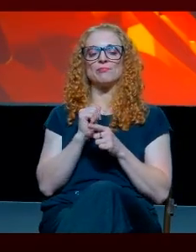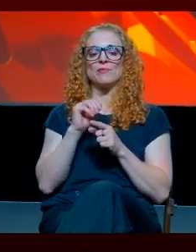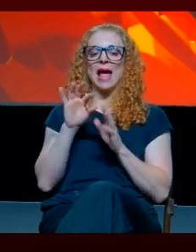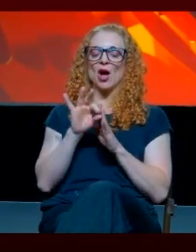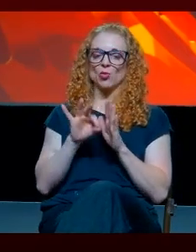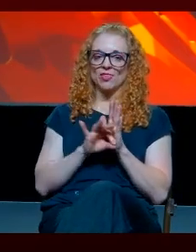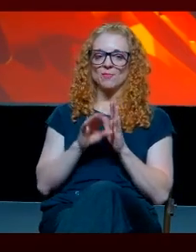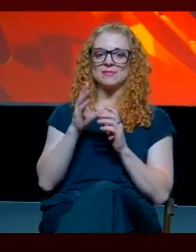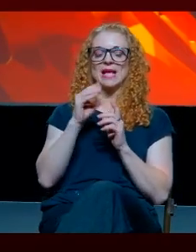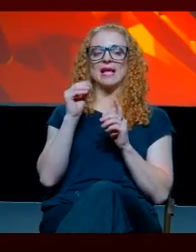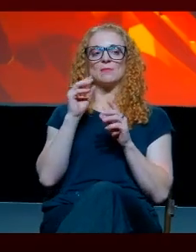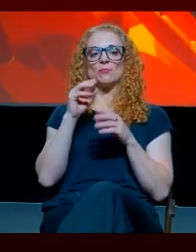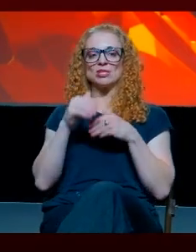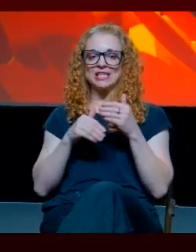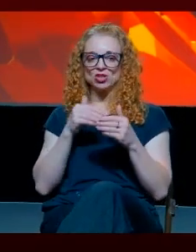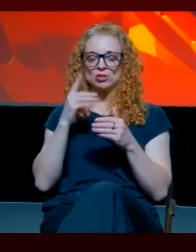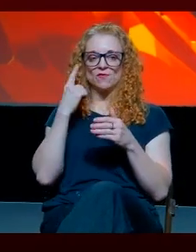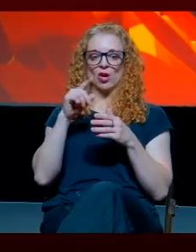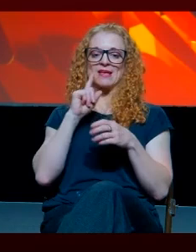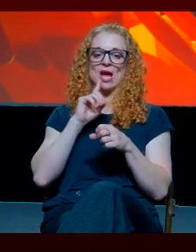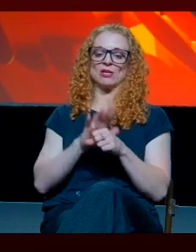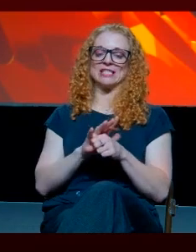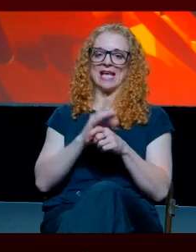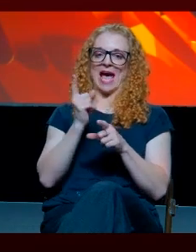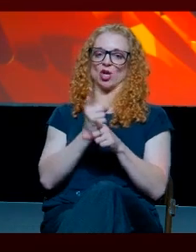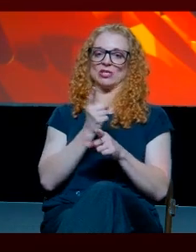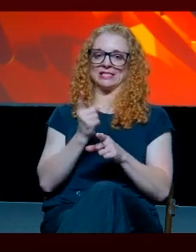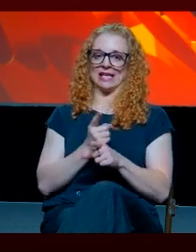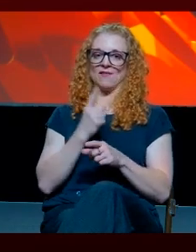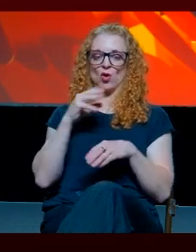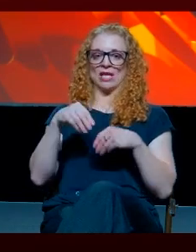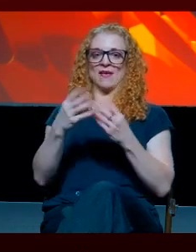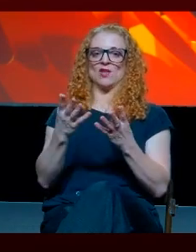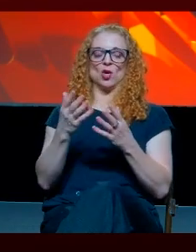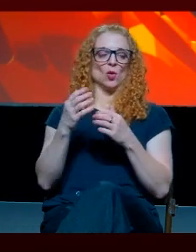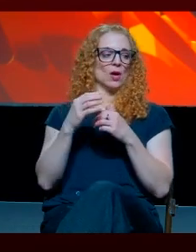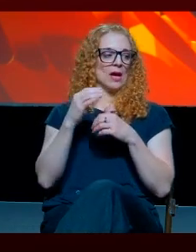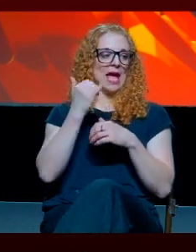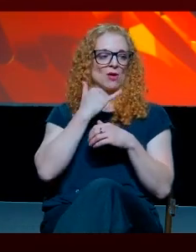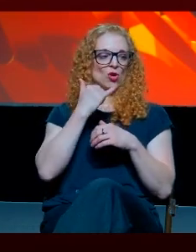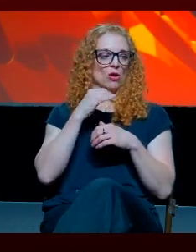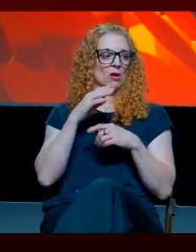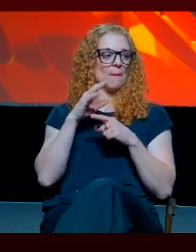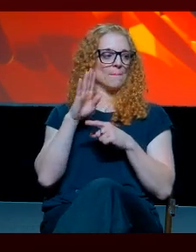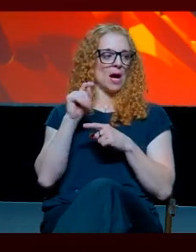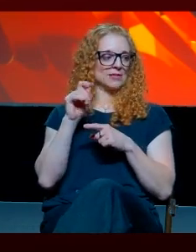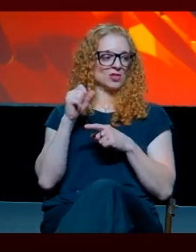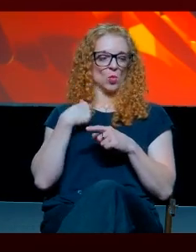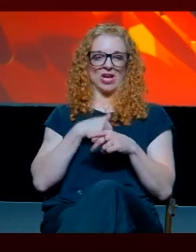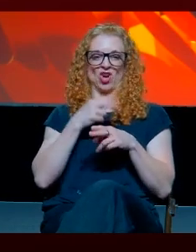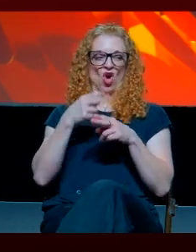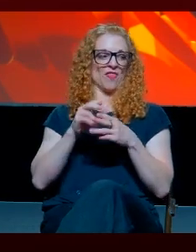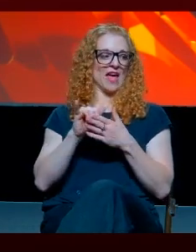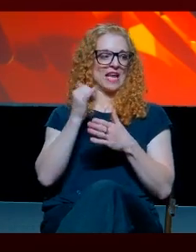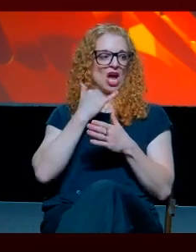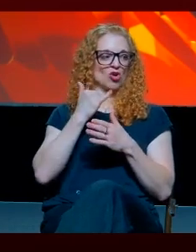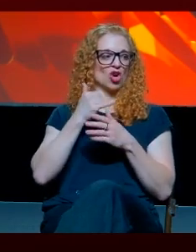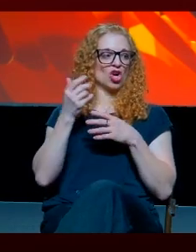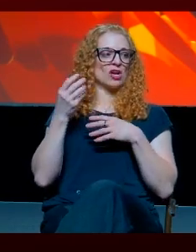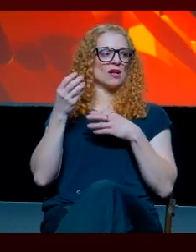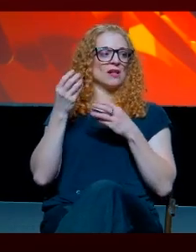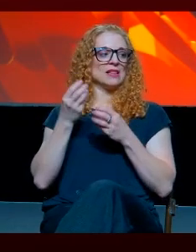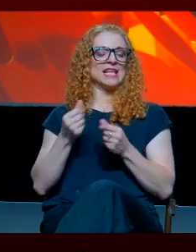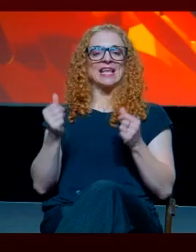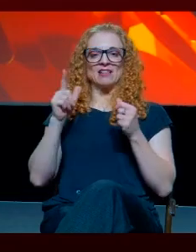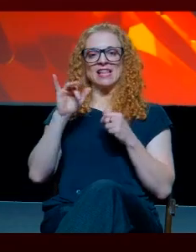algorithms and procedures that guarantee accuracy to give you error bars. We called this error mitigation because I wanted it to refer to